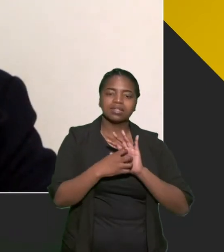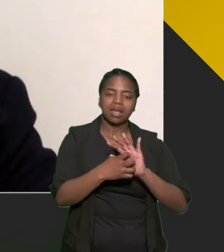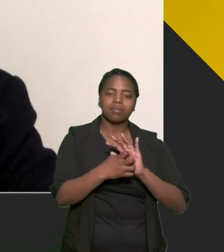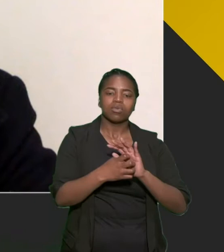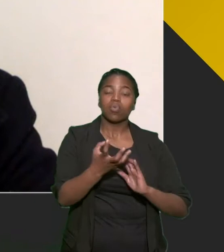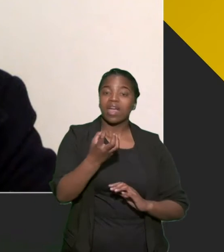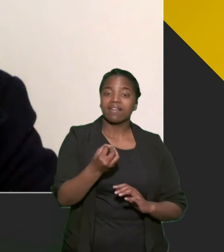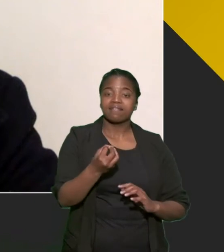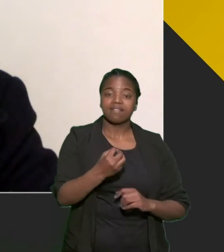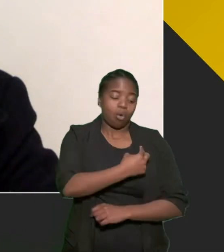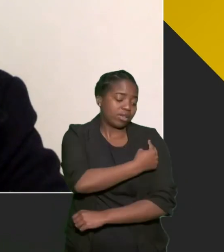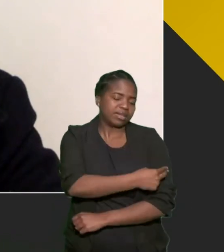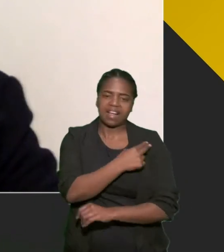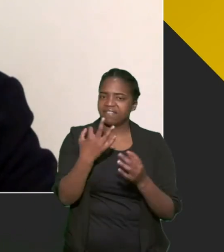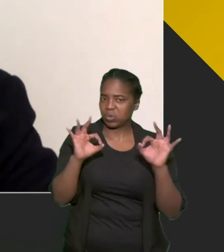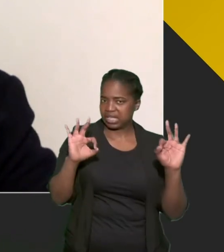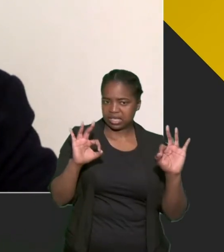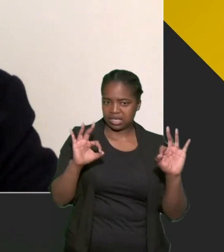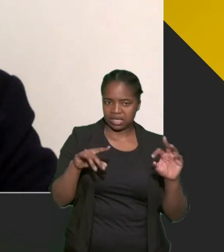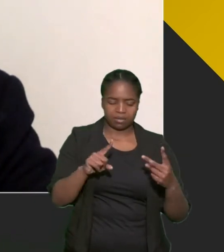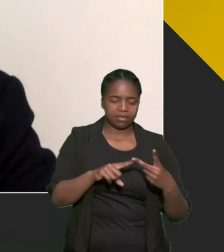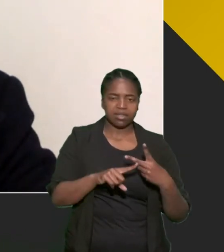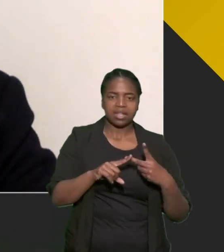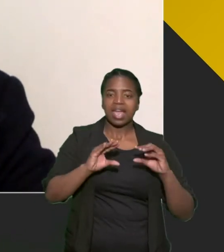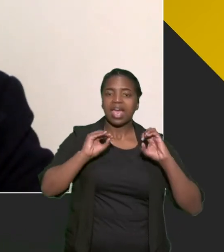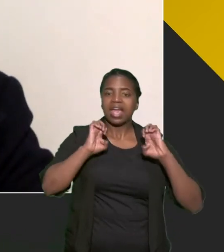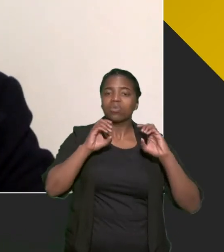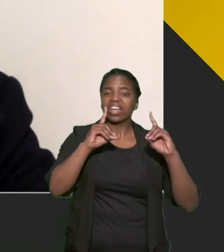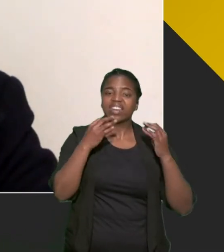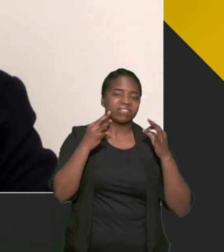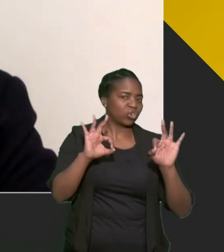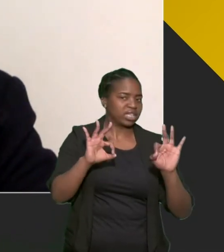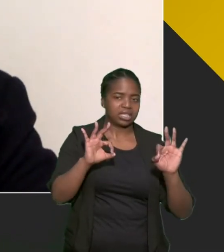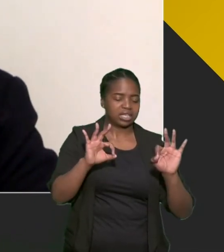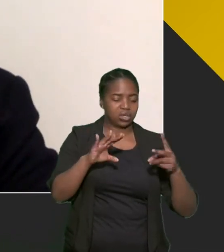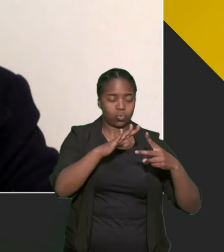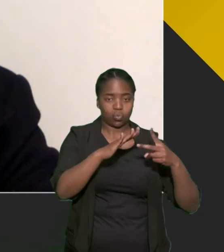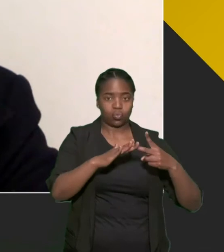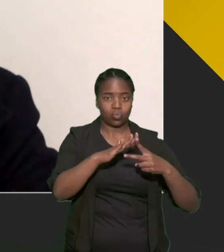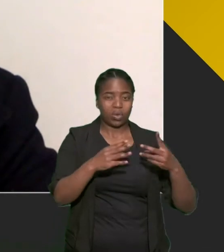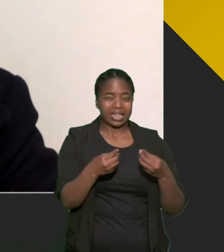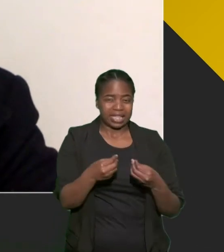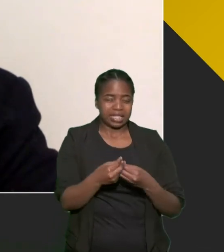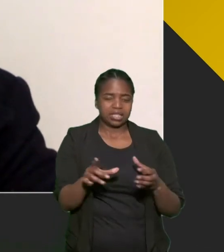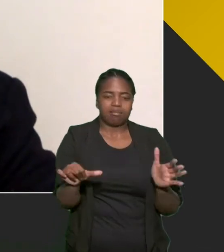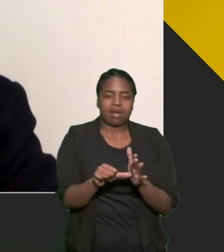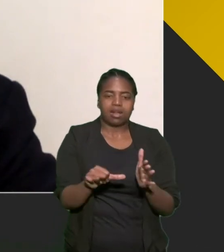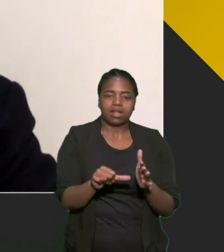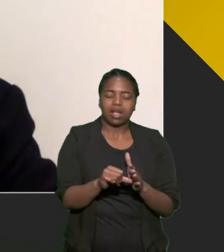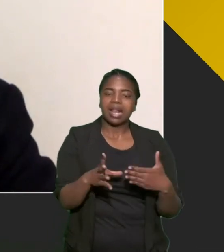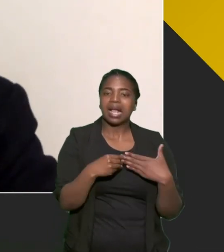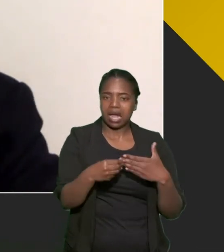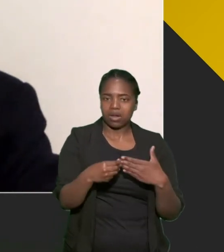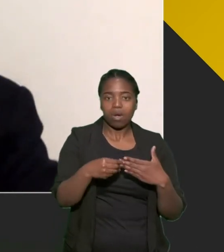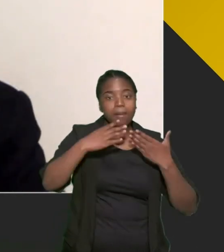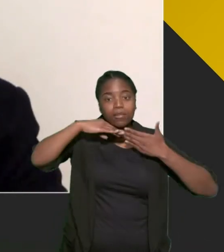getting free healthcare, we're getting free basic education. Because of these two, these are the basic foundations that then guide the way in